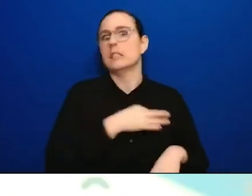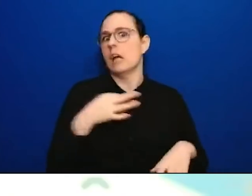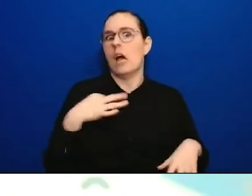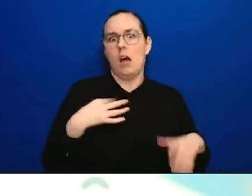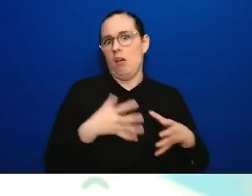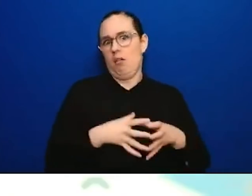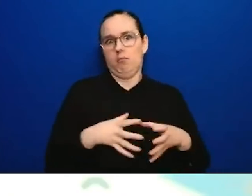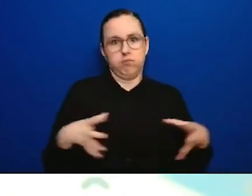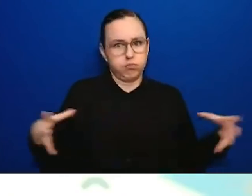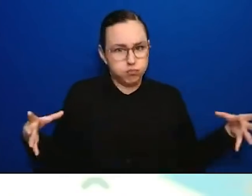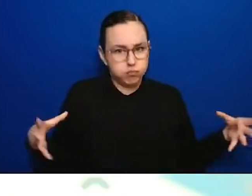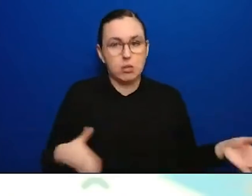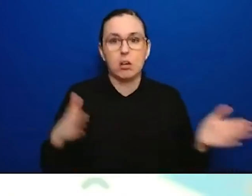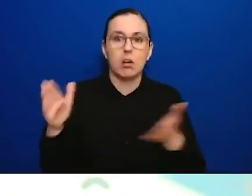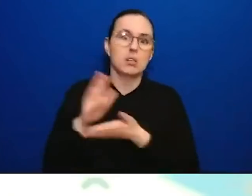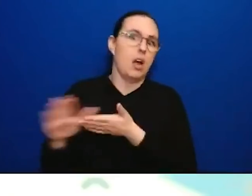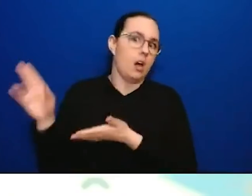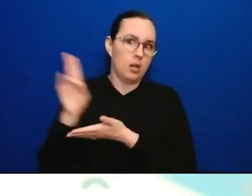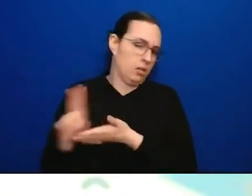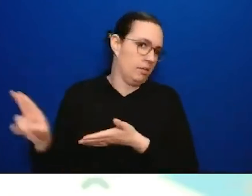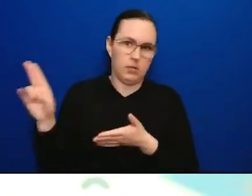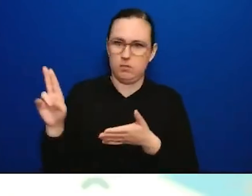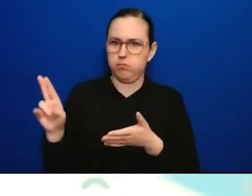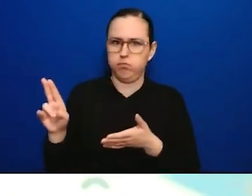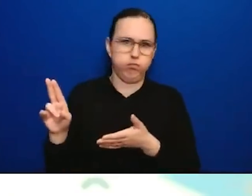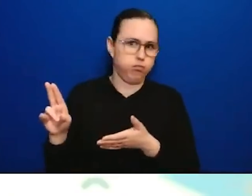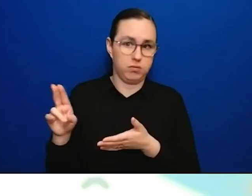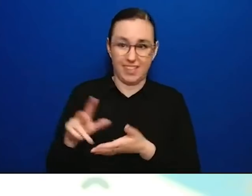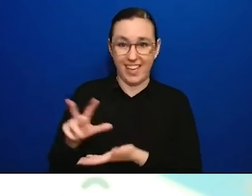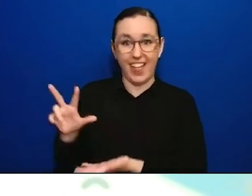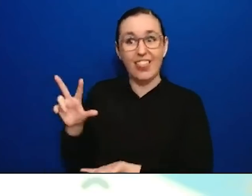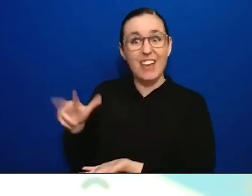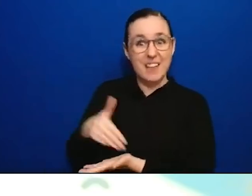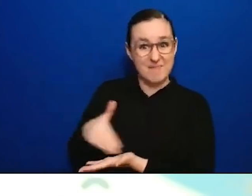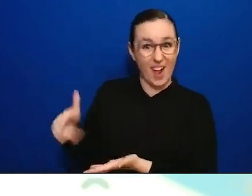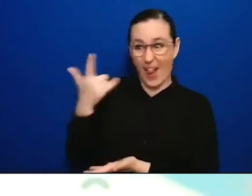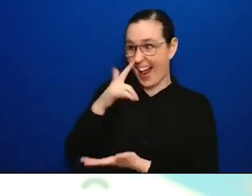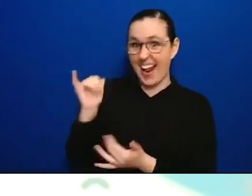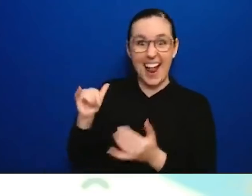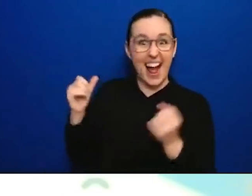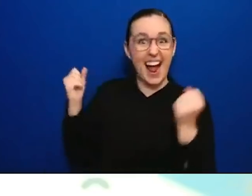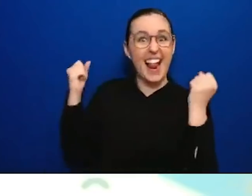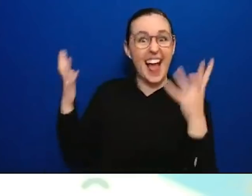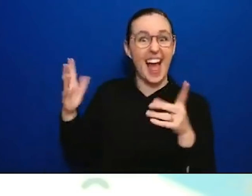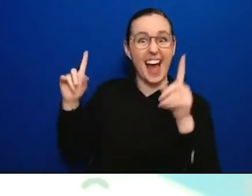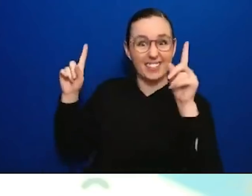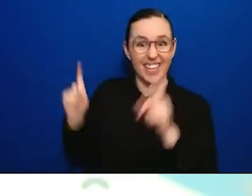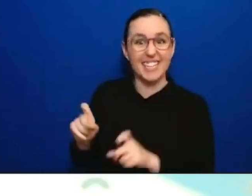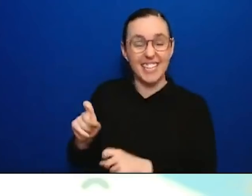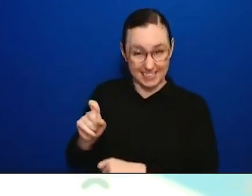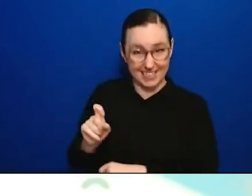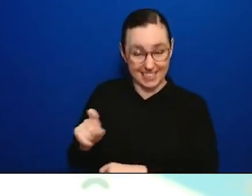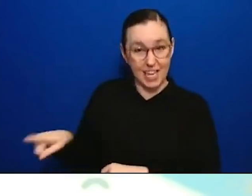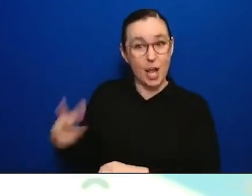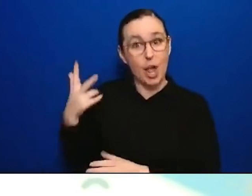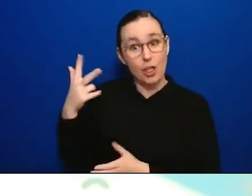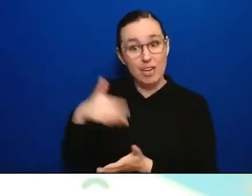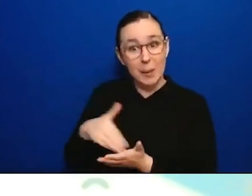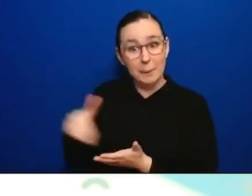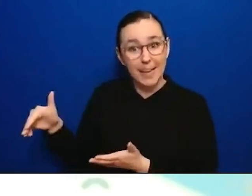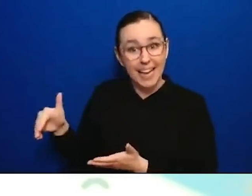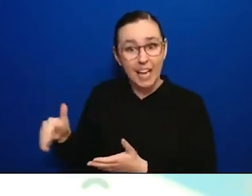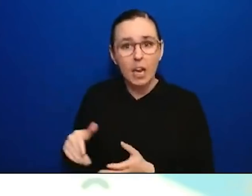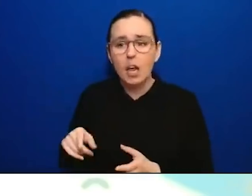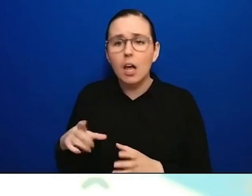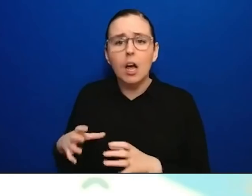many staff are in K to 12, plus post-secondary institutions. And so, 3 million sounds like a lot, but they're also packaged